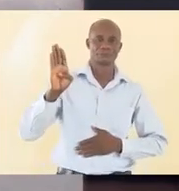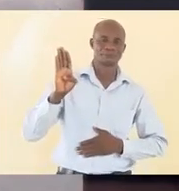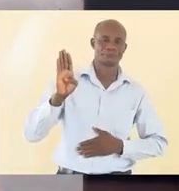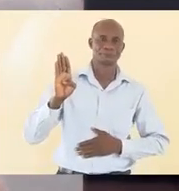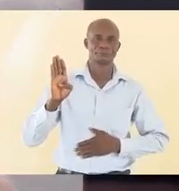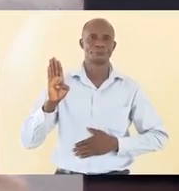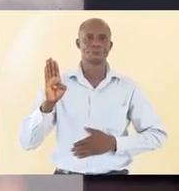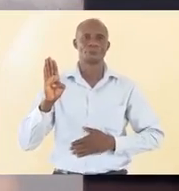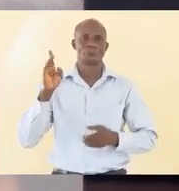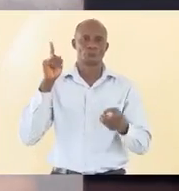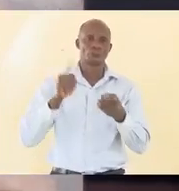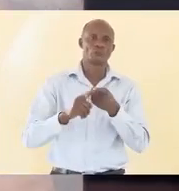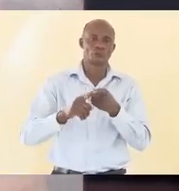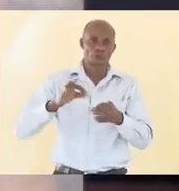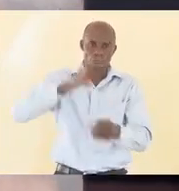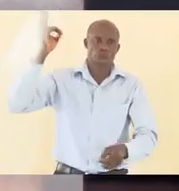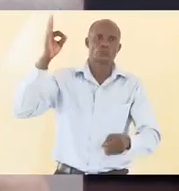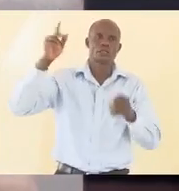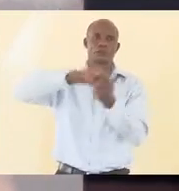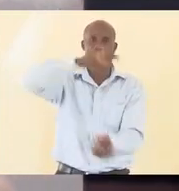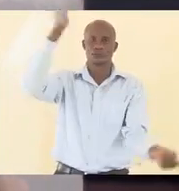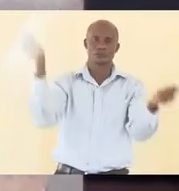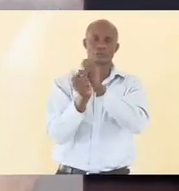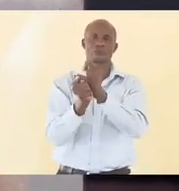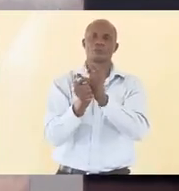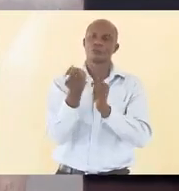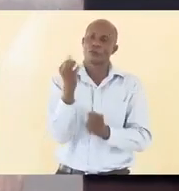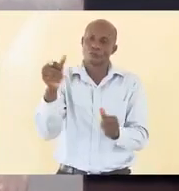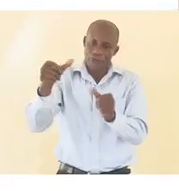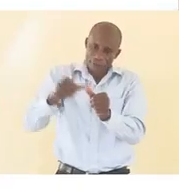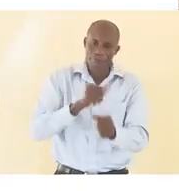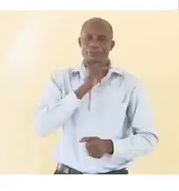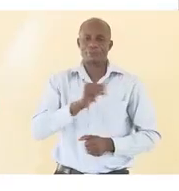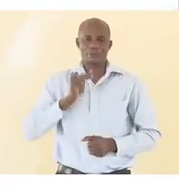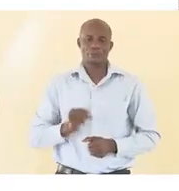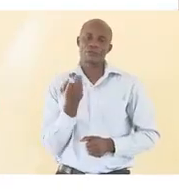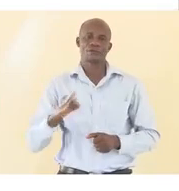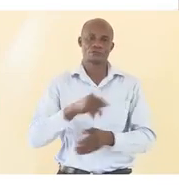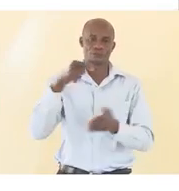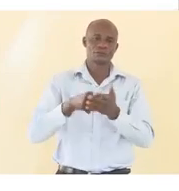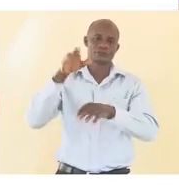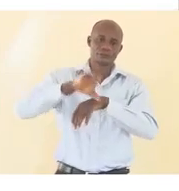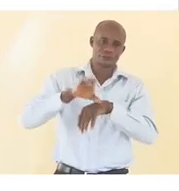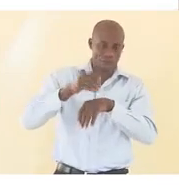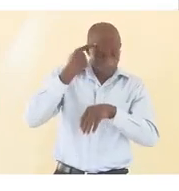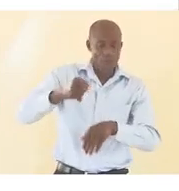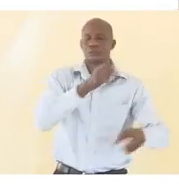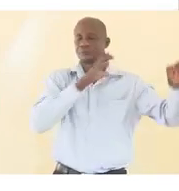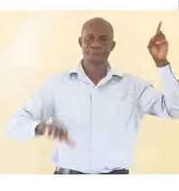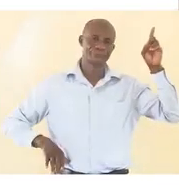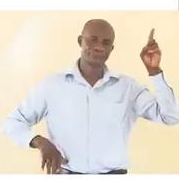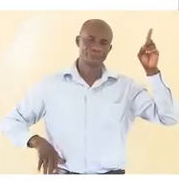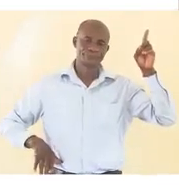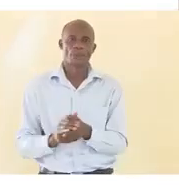B, towards the spiritual transformation of each and every member of Lux Terra Chaplaincy for